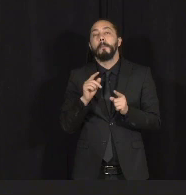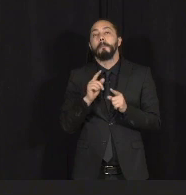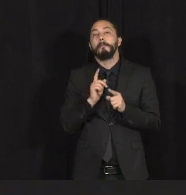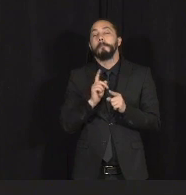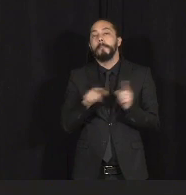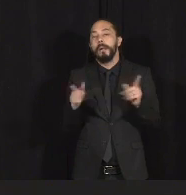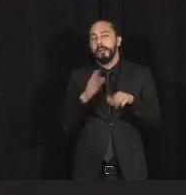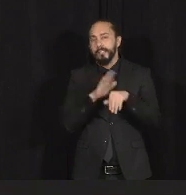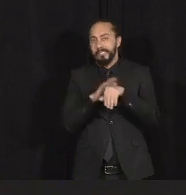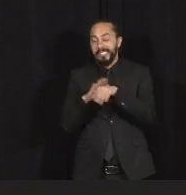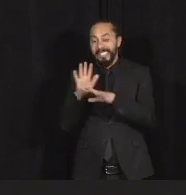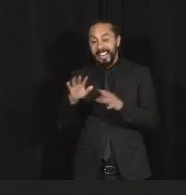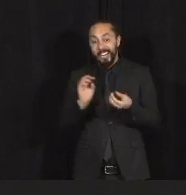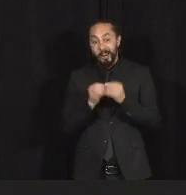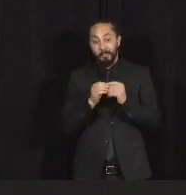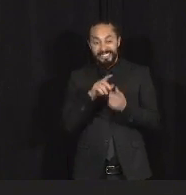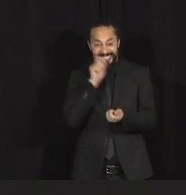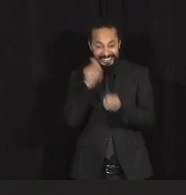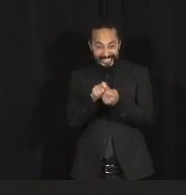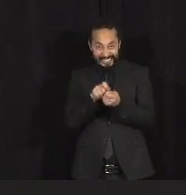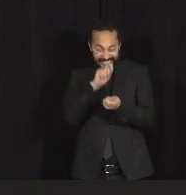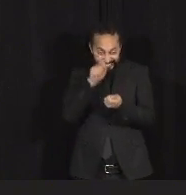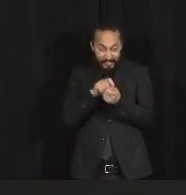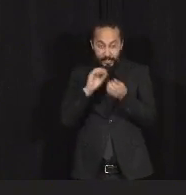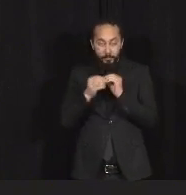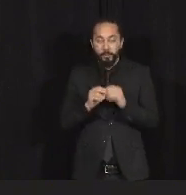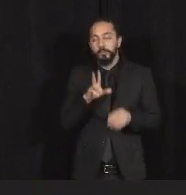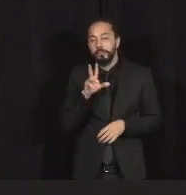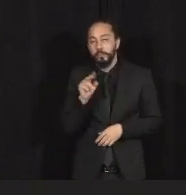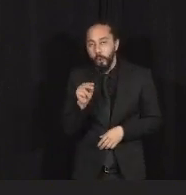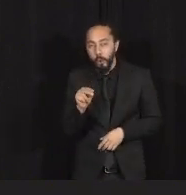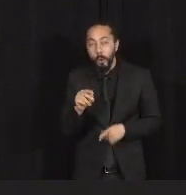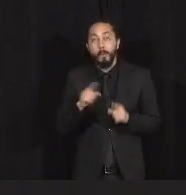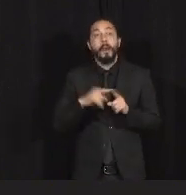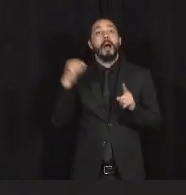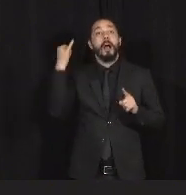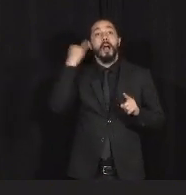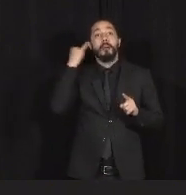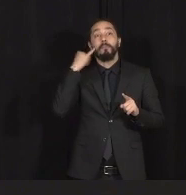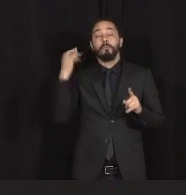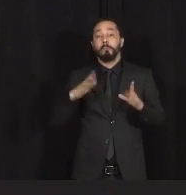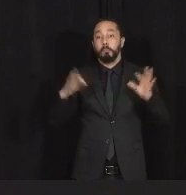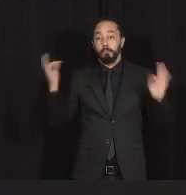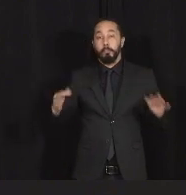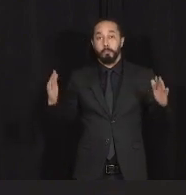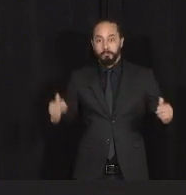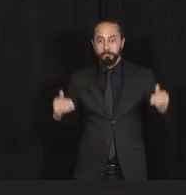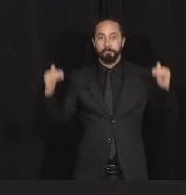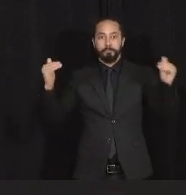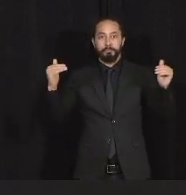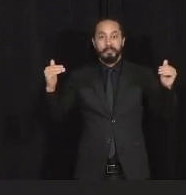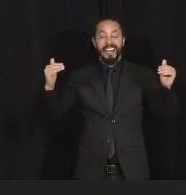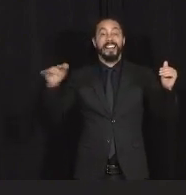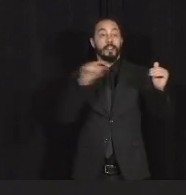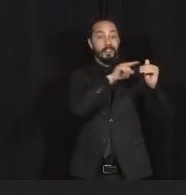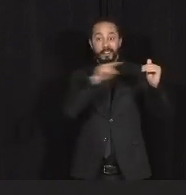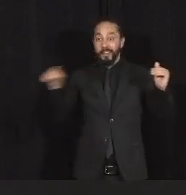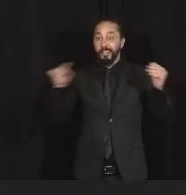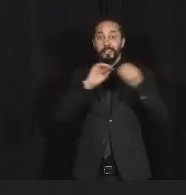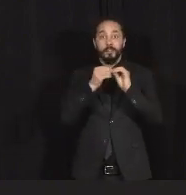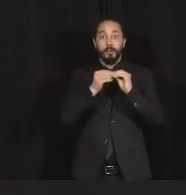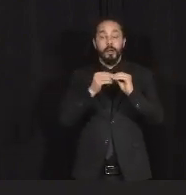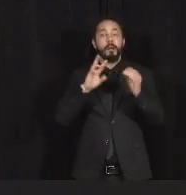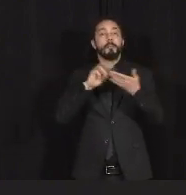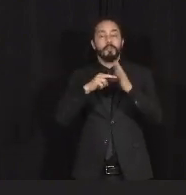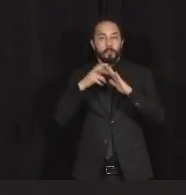will play exactly this way. But if it did, we would be able to bring enough capacity online. Again, the challenge